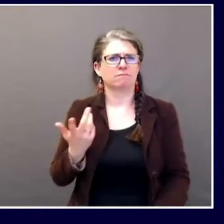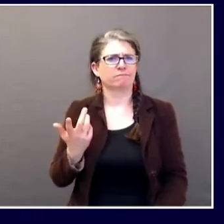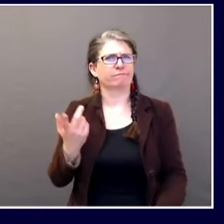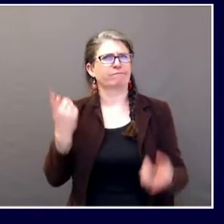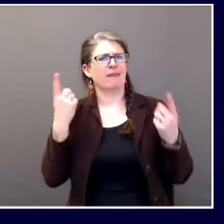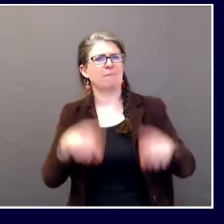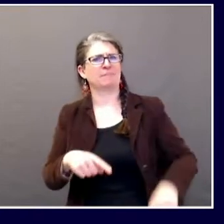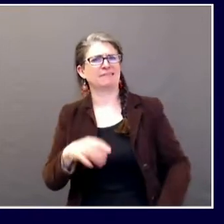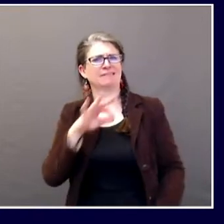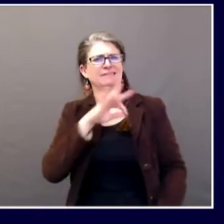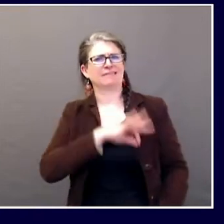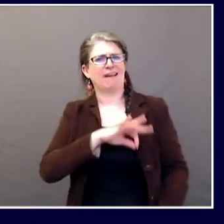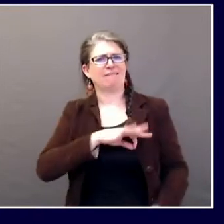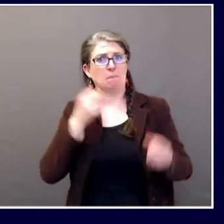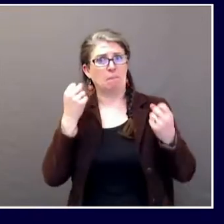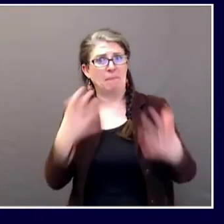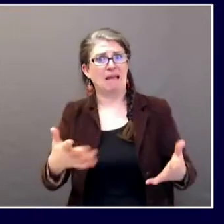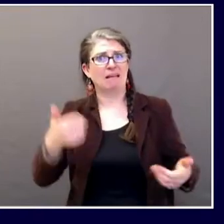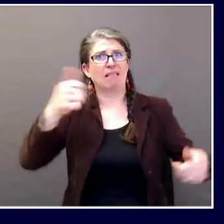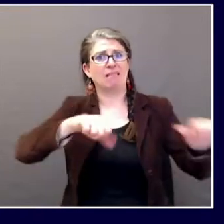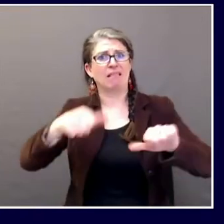thing I would caution, though, Patty, is